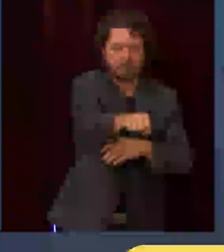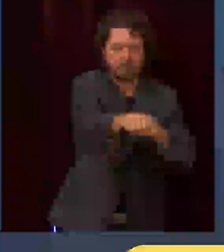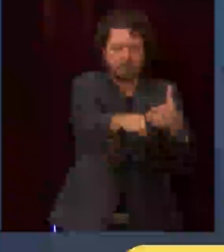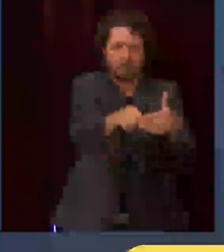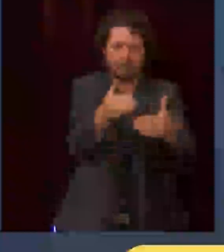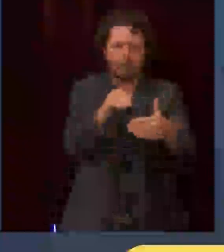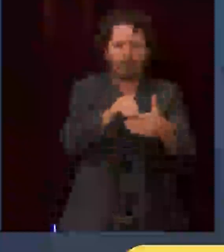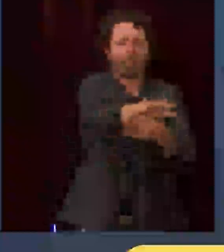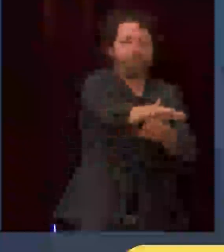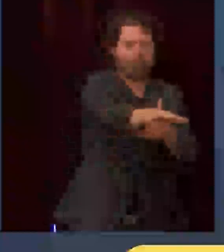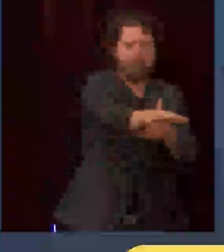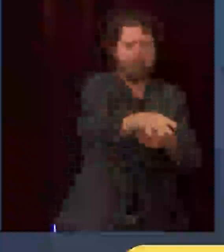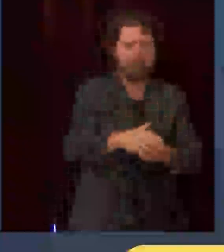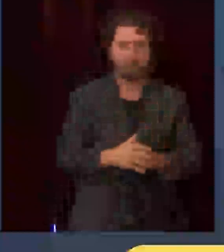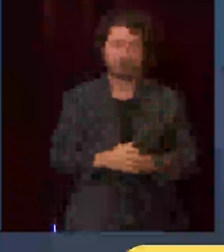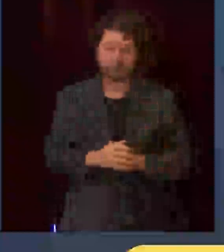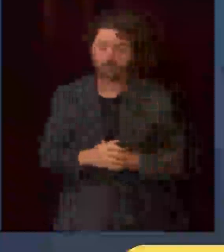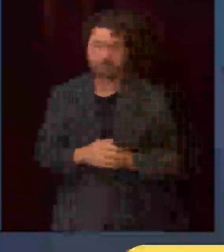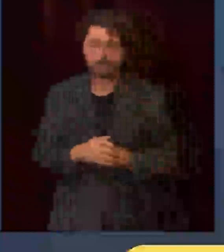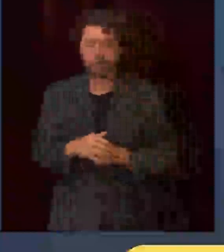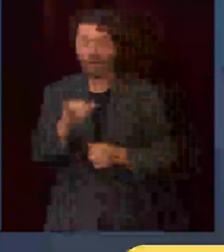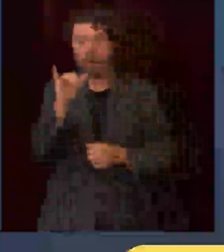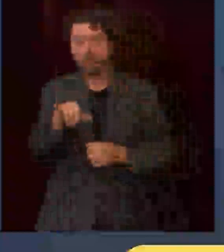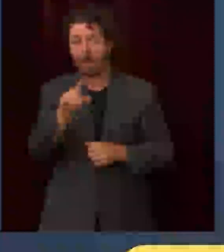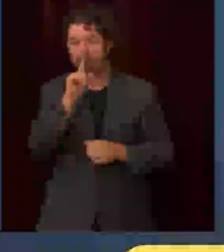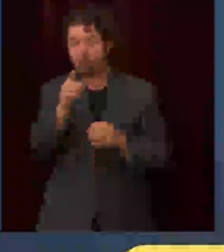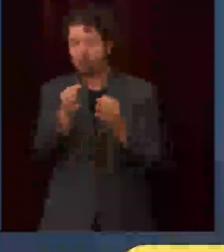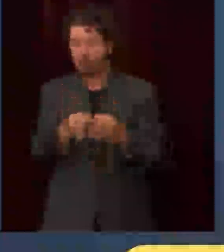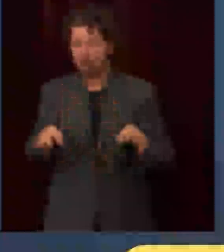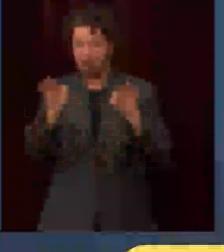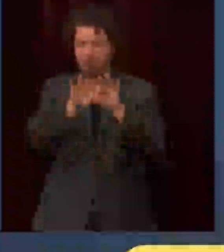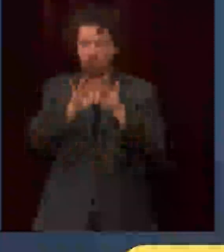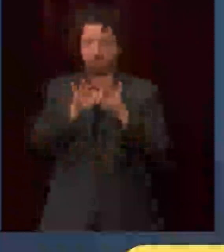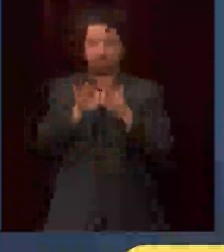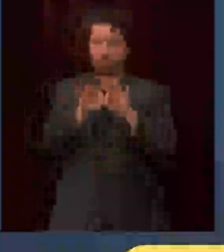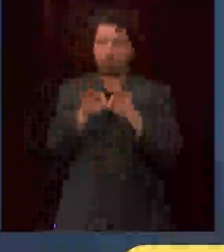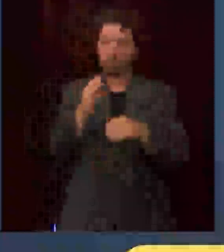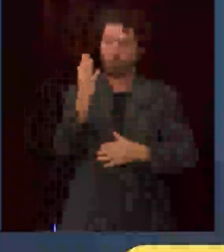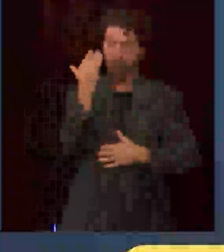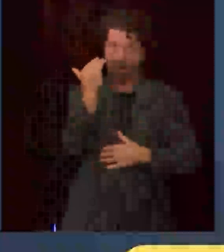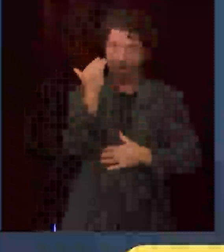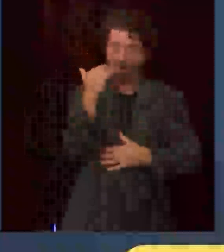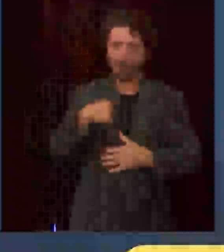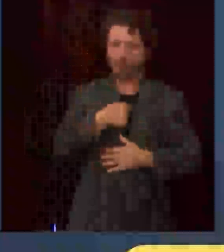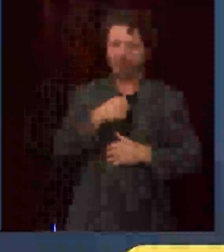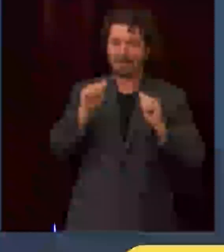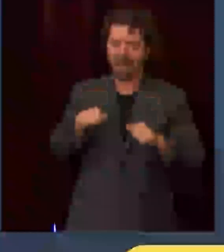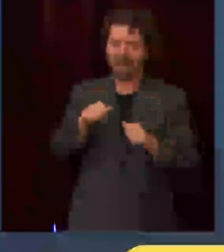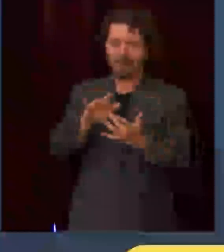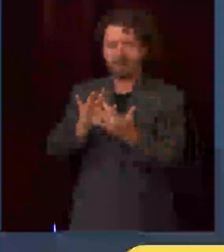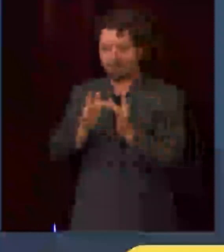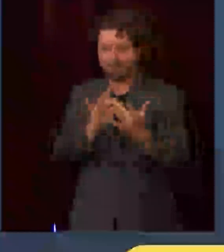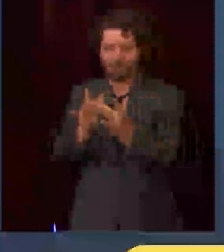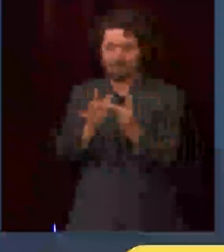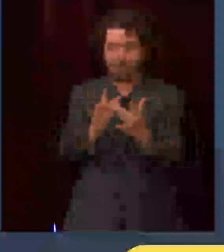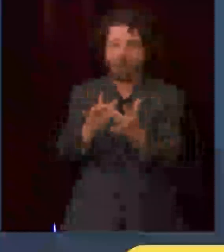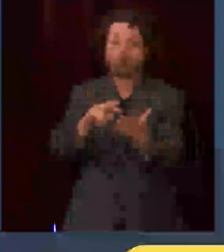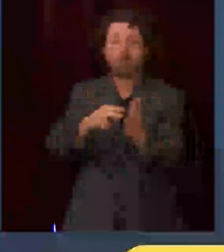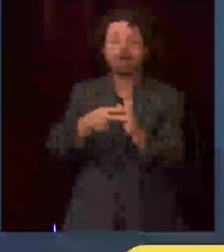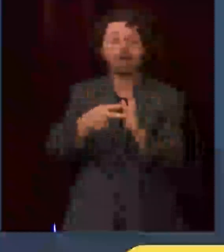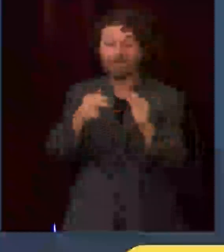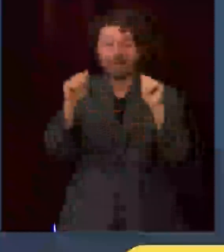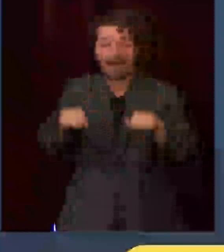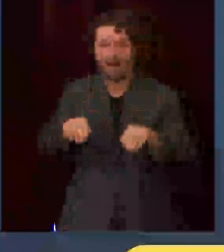able to open up more activity to make sure that this works. Participation in this process, as we've said,